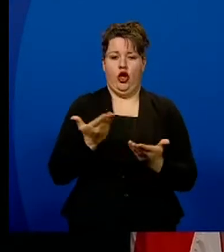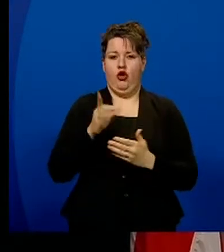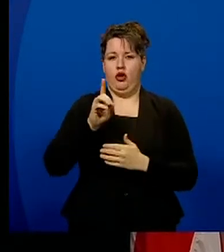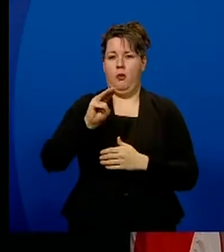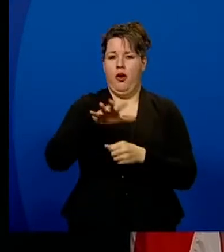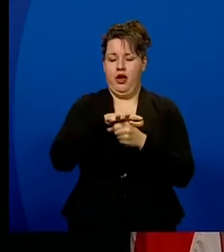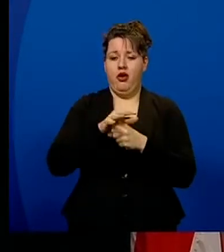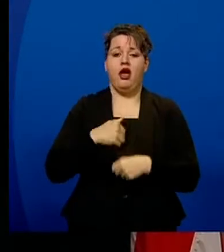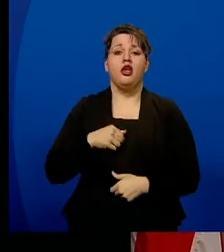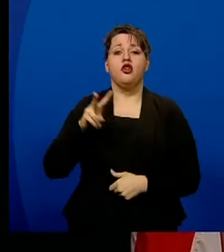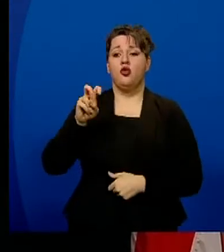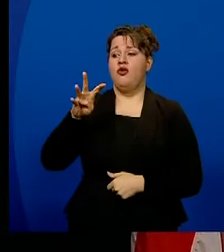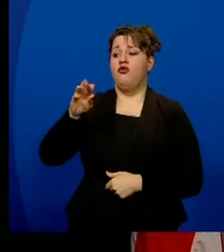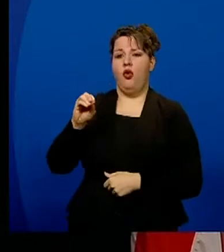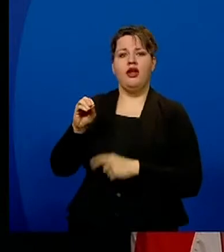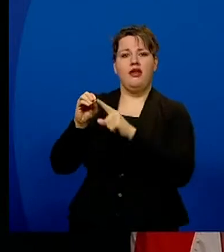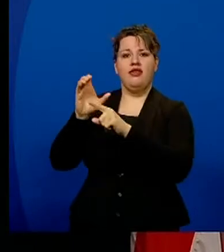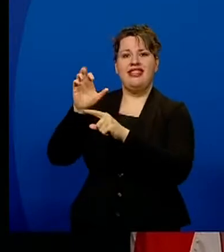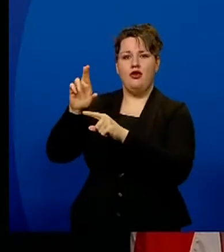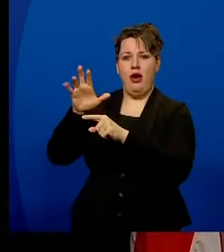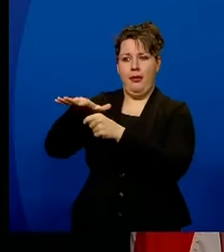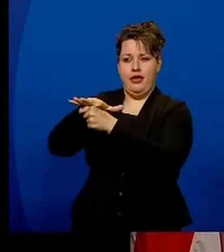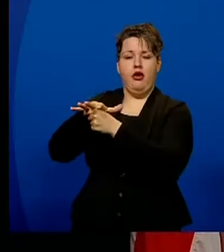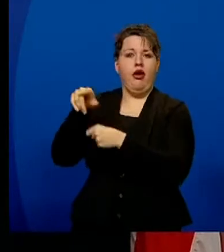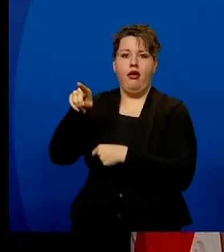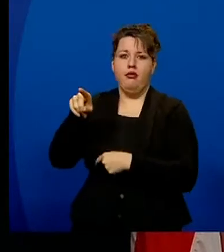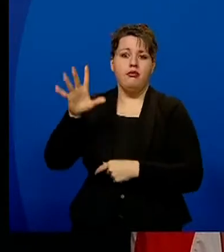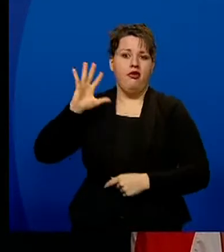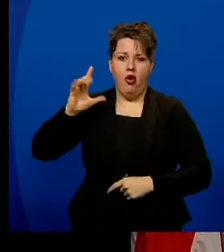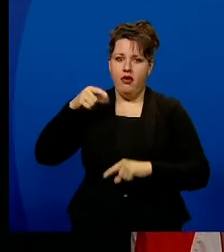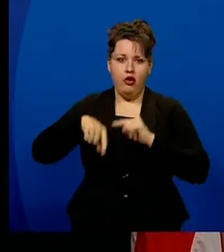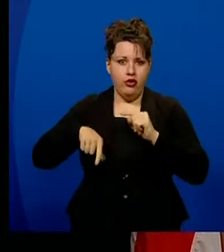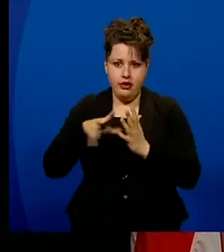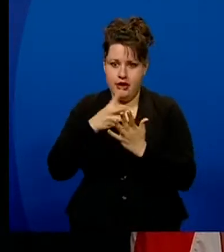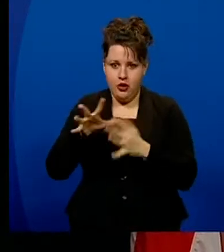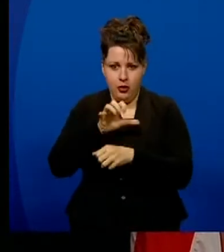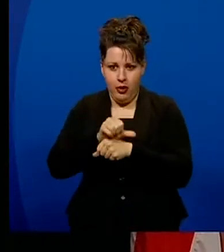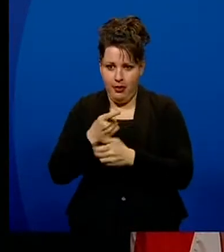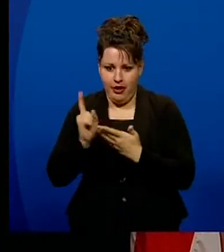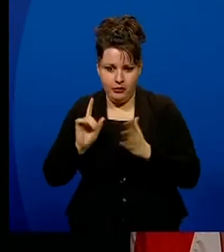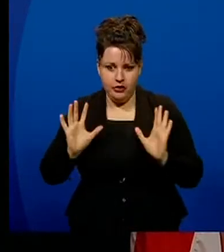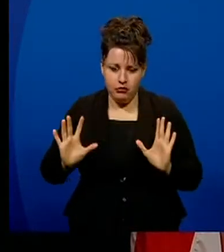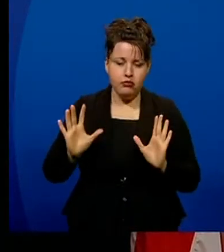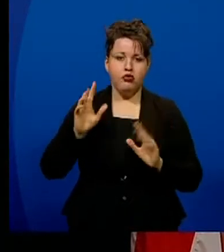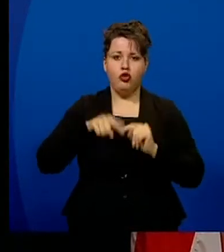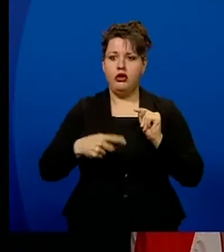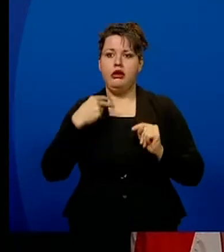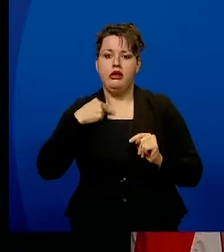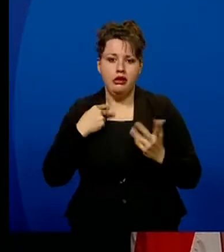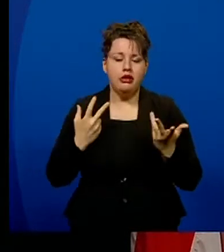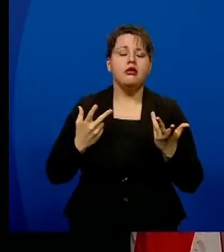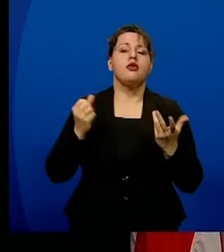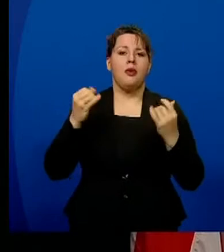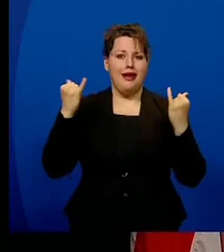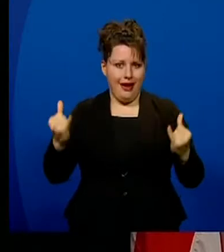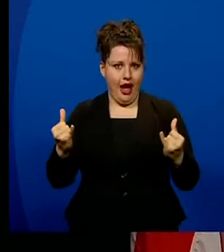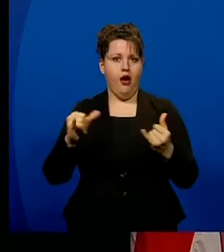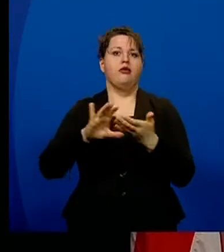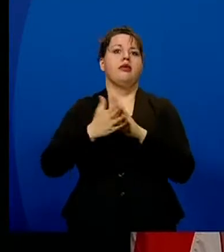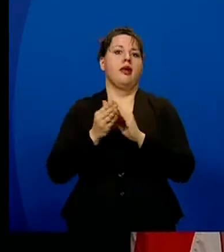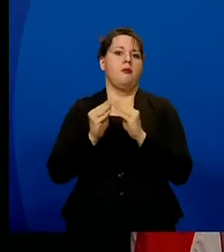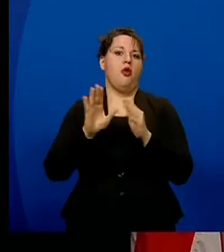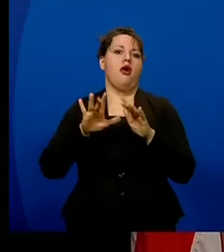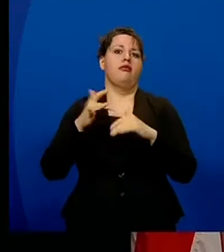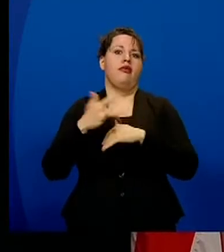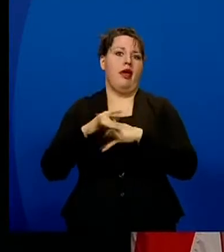240 individuals in the Cedar Rapids area who were unable to schedule appointments last week when demand was extremely high. So again, just a